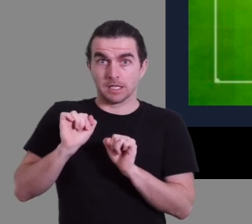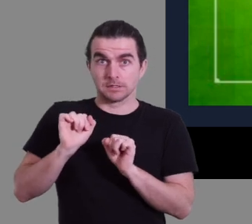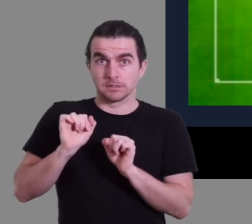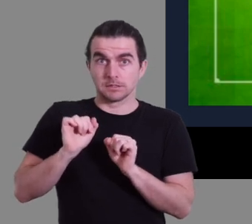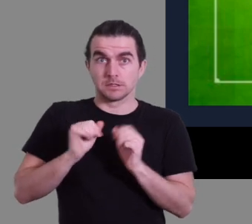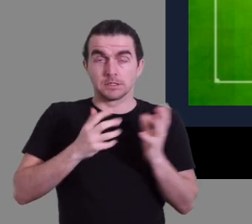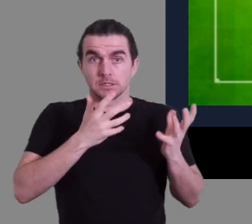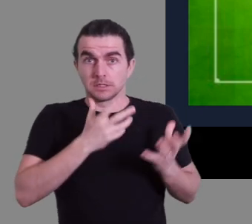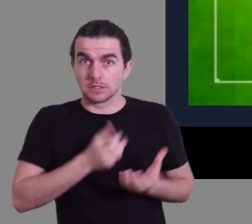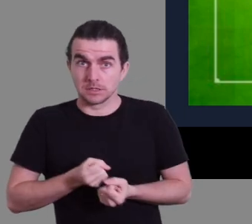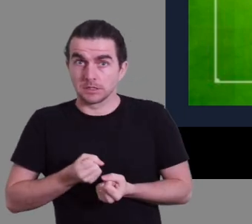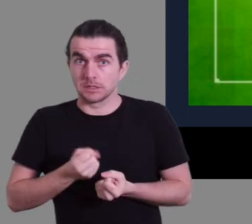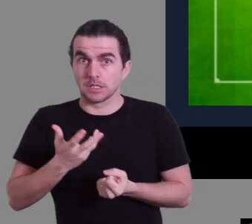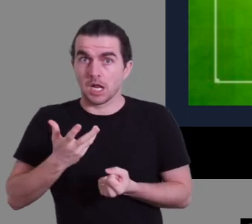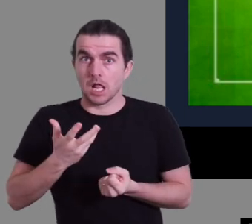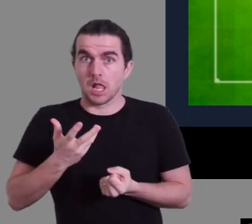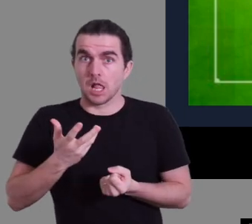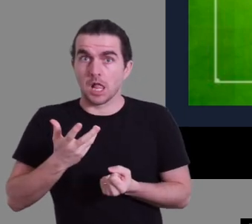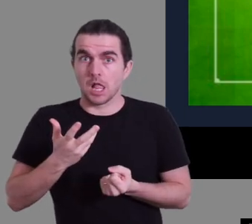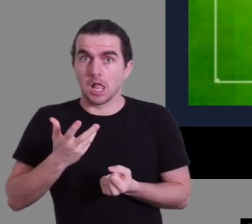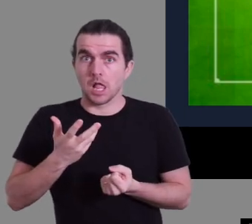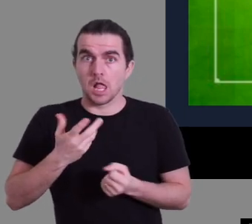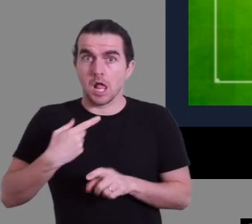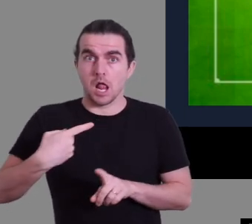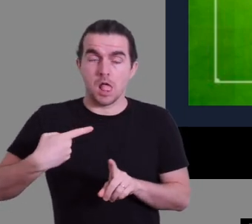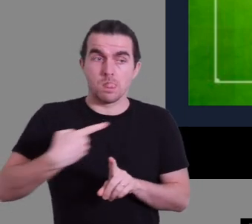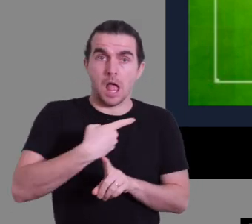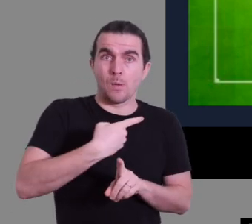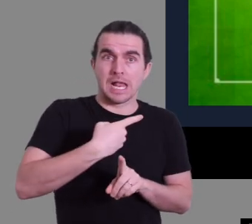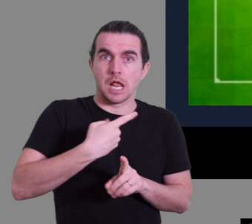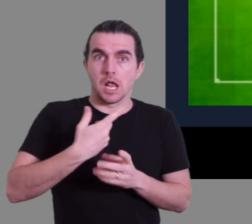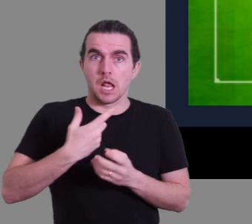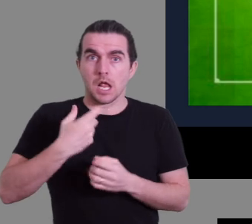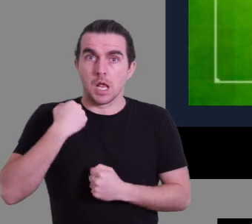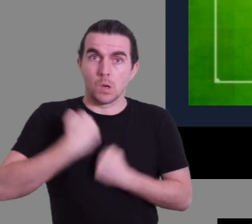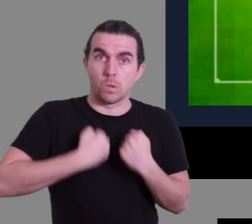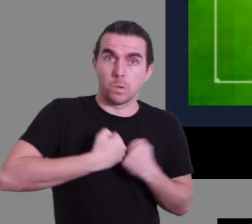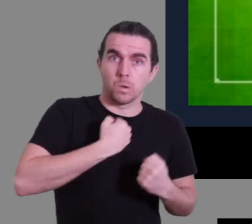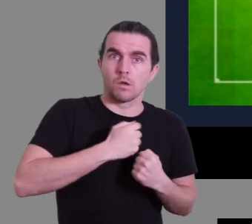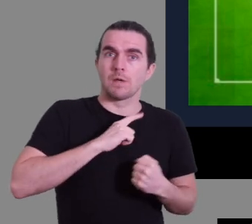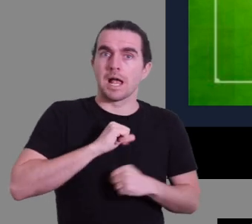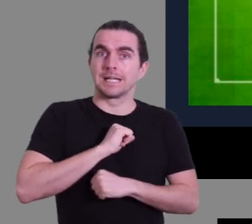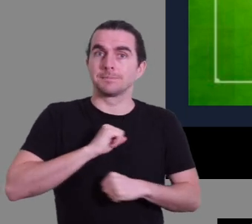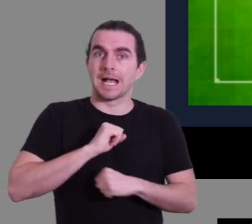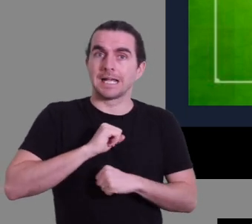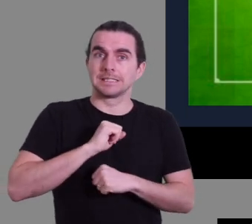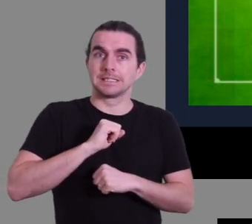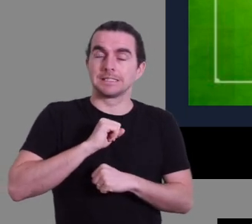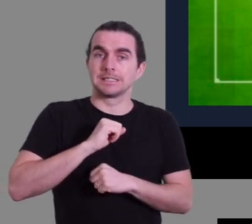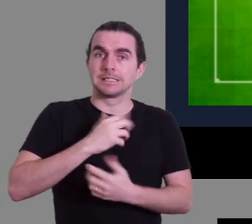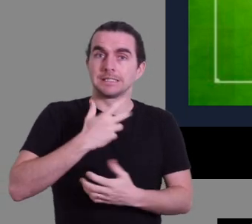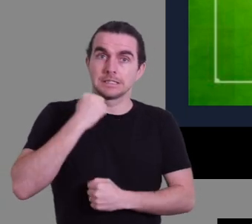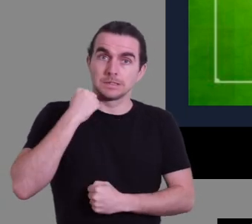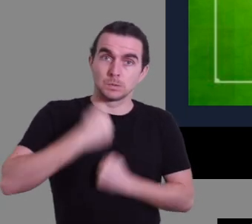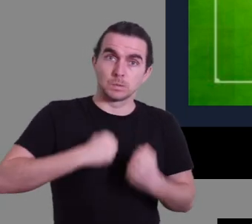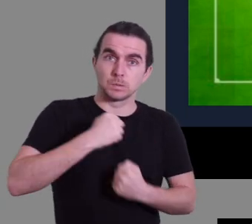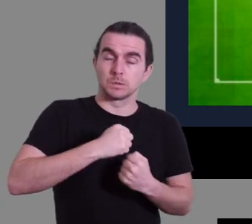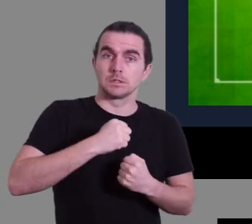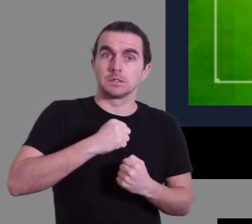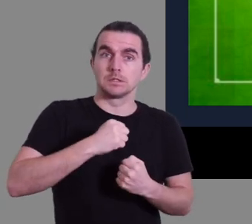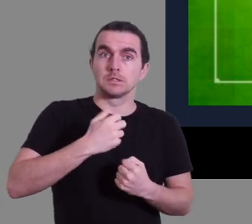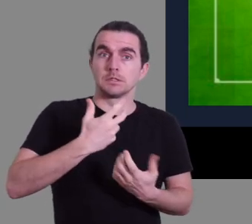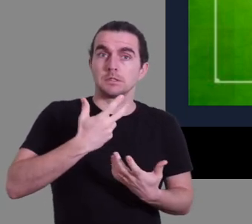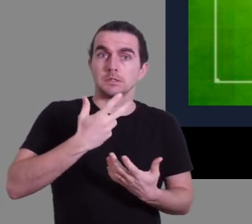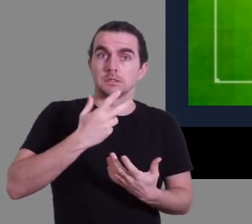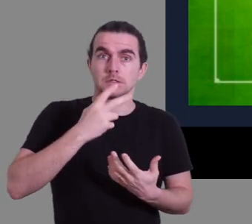just see the defence, the ball is going over to the right centre-back and, the space is there if he drops